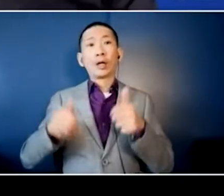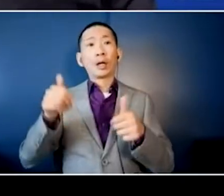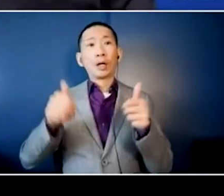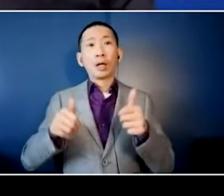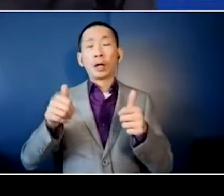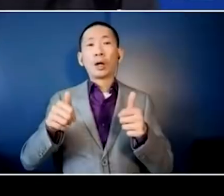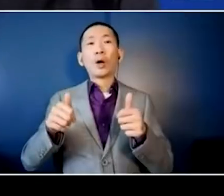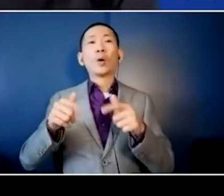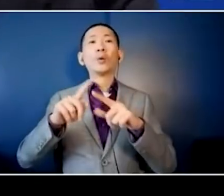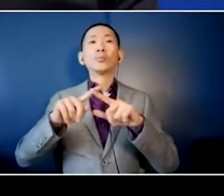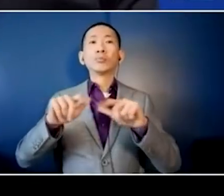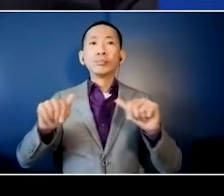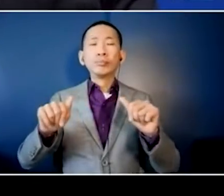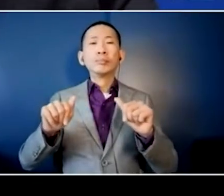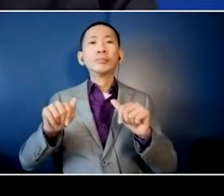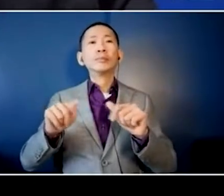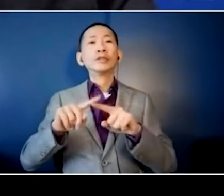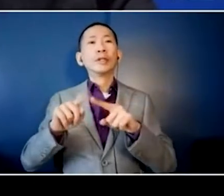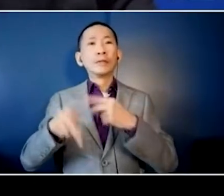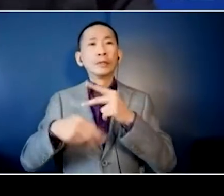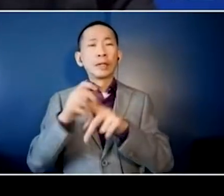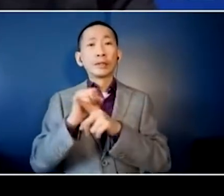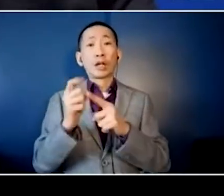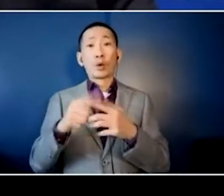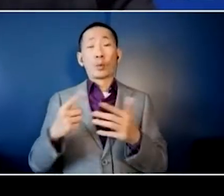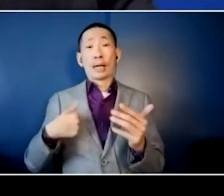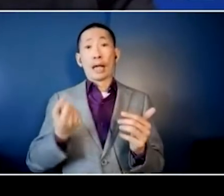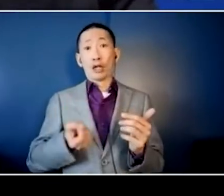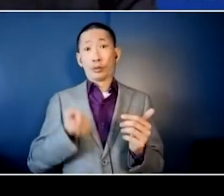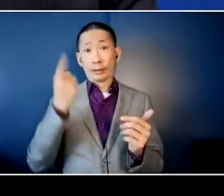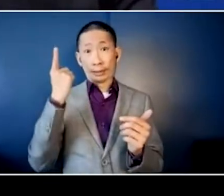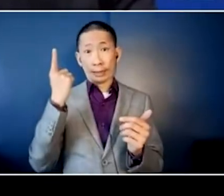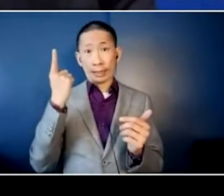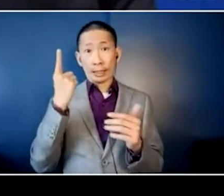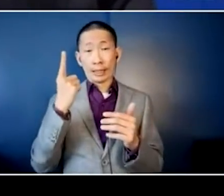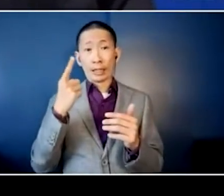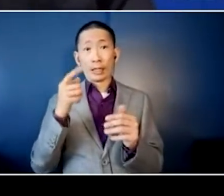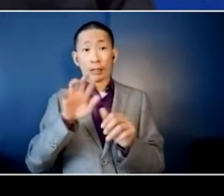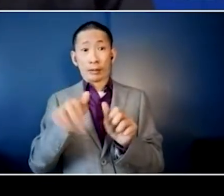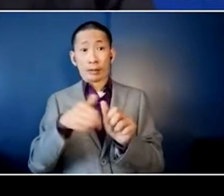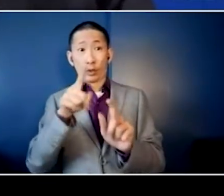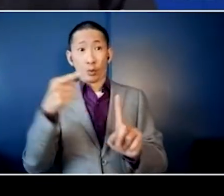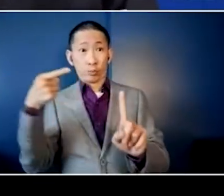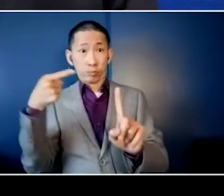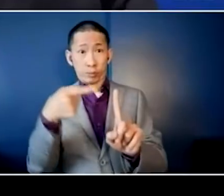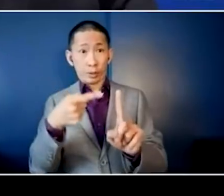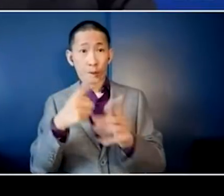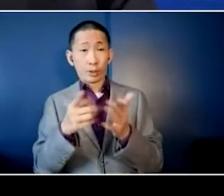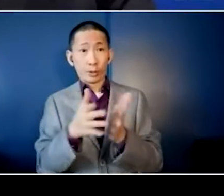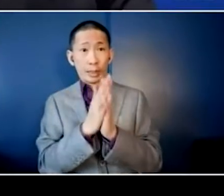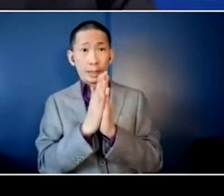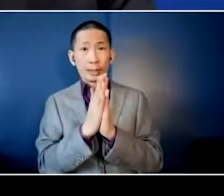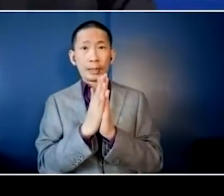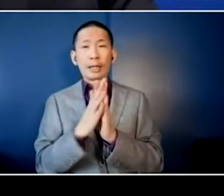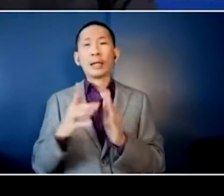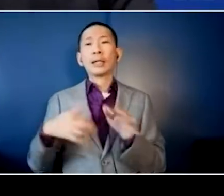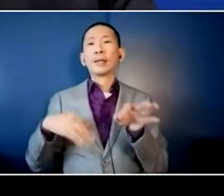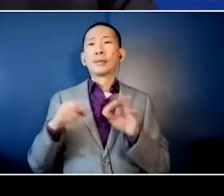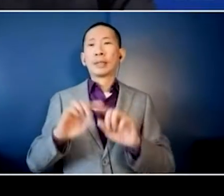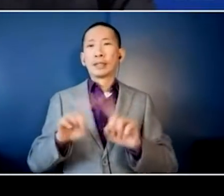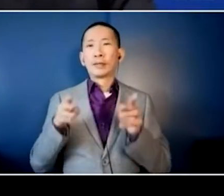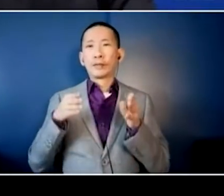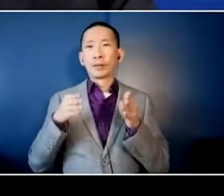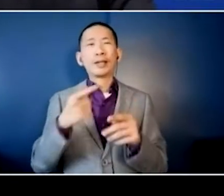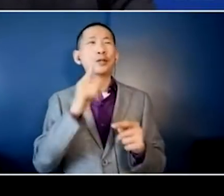cetera. But I understand the subtext of what you're asking. And let me word it in another way, because you were so